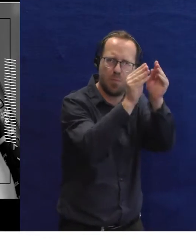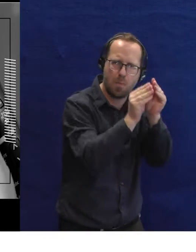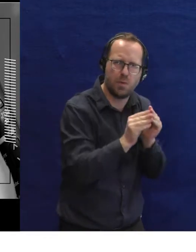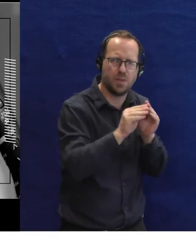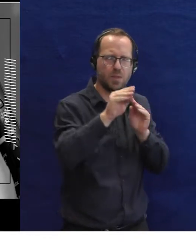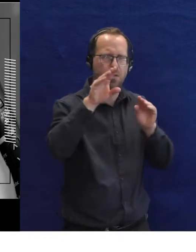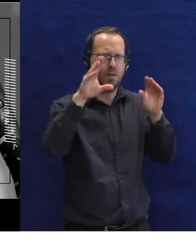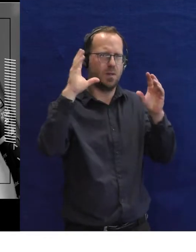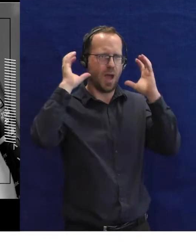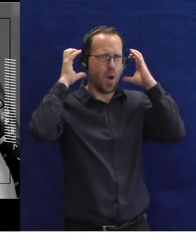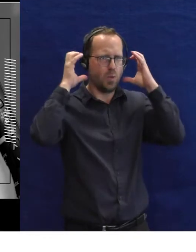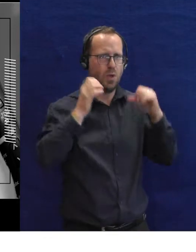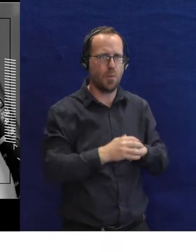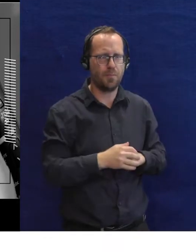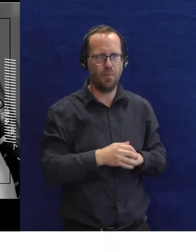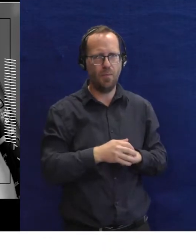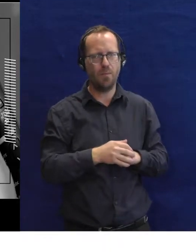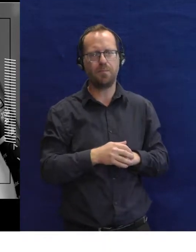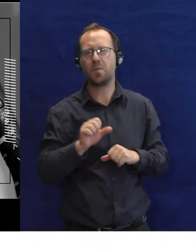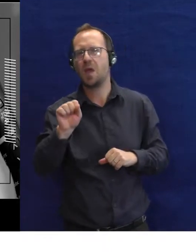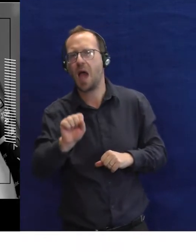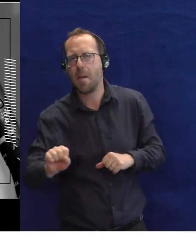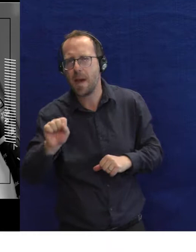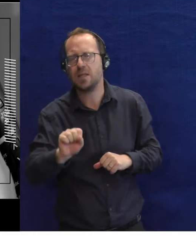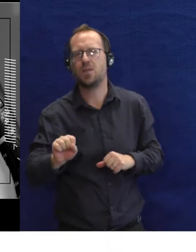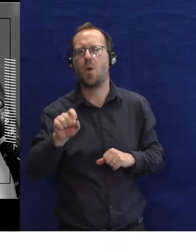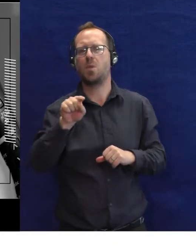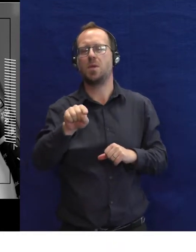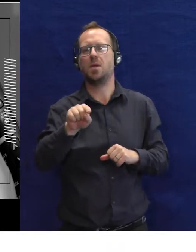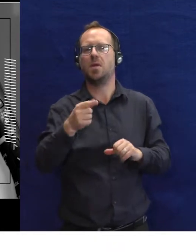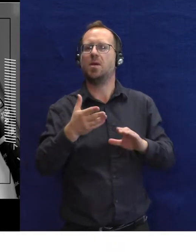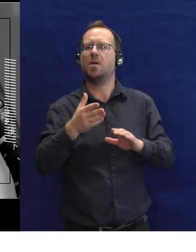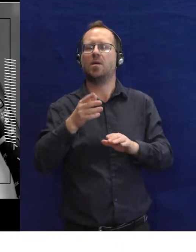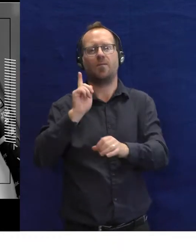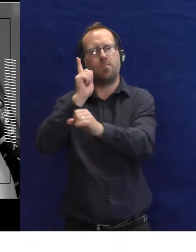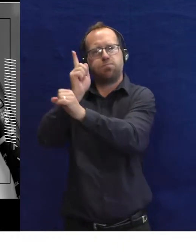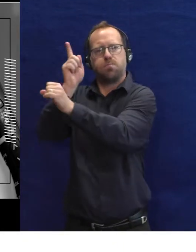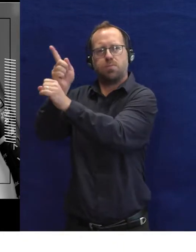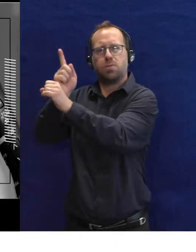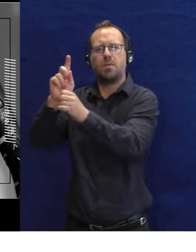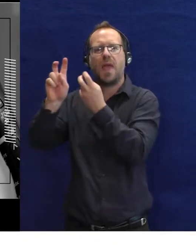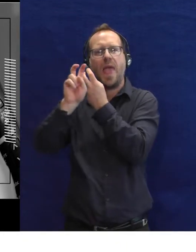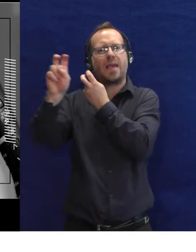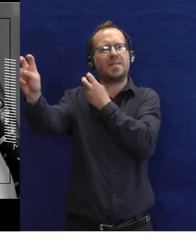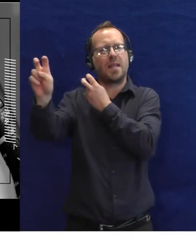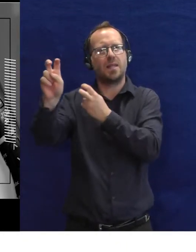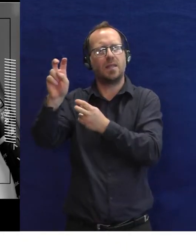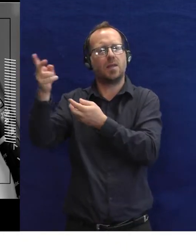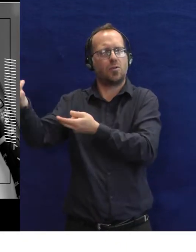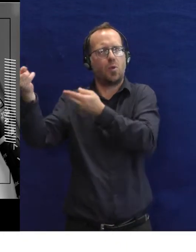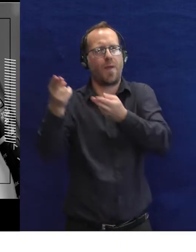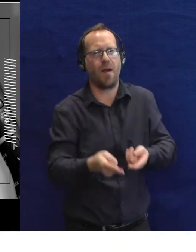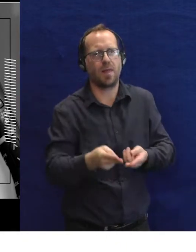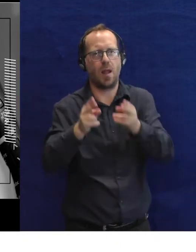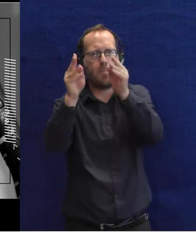Other content providers such as Amazon Prime, for example, they are trying to use external sources to create